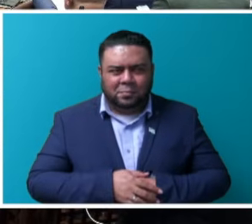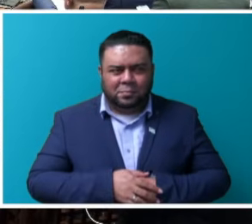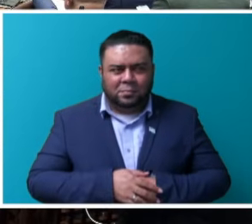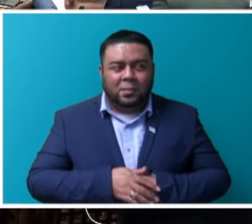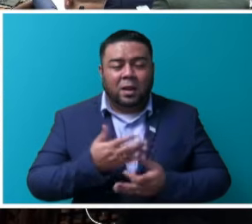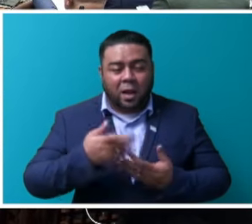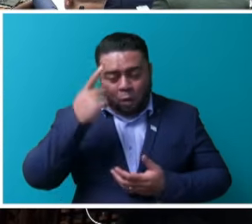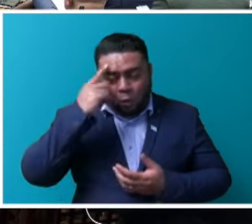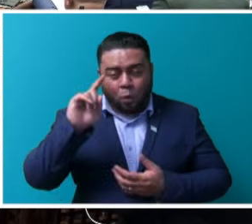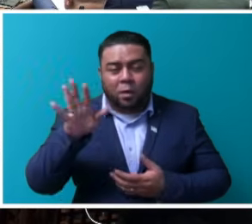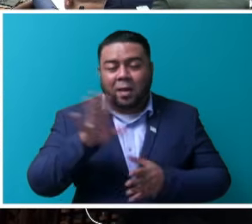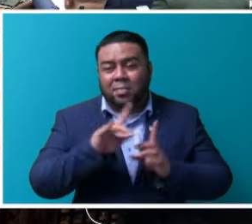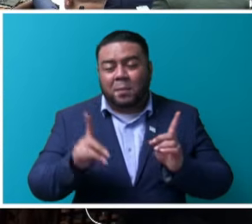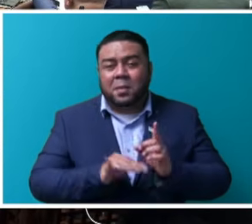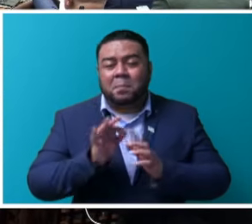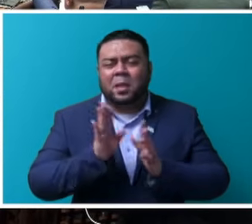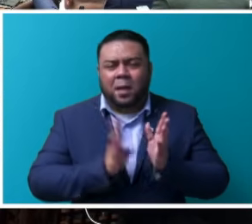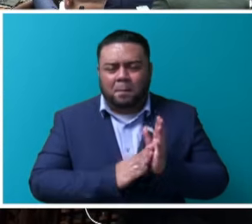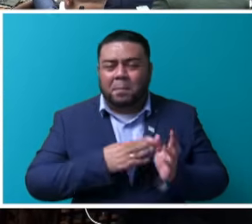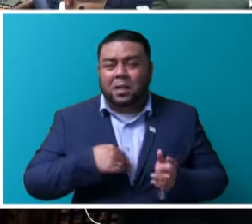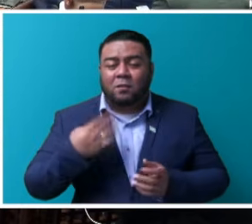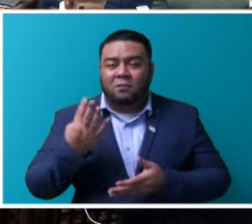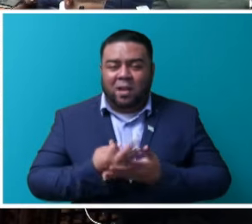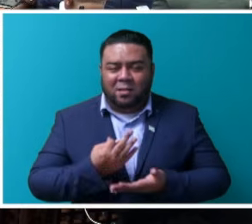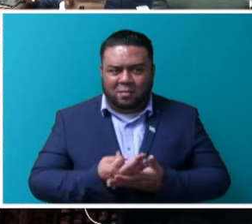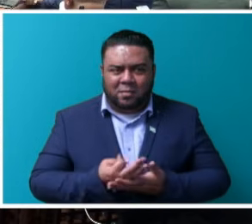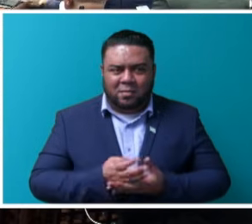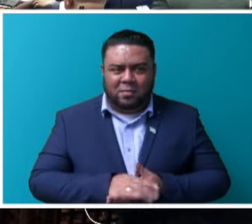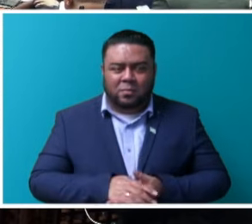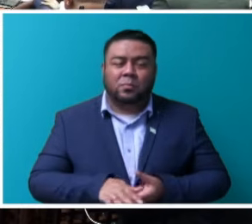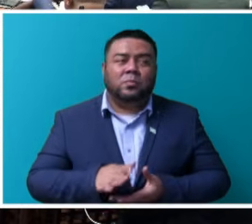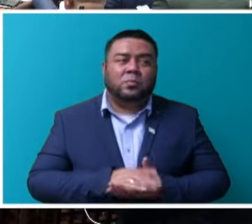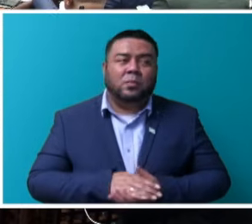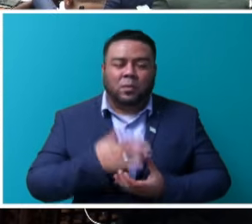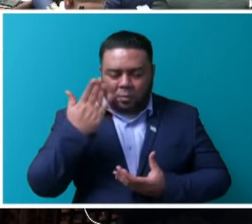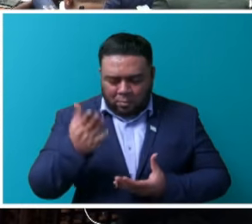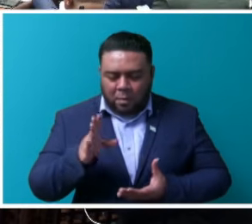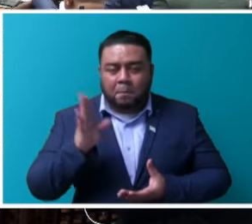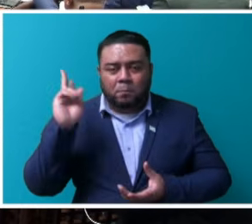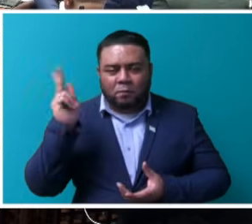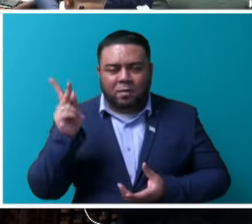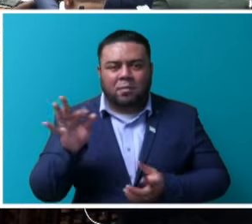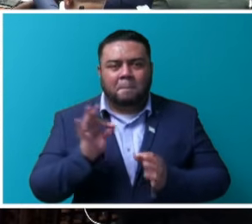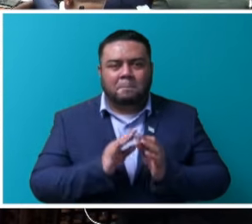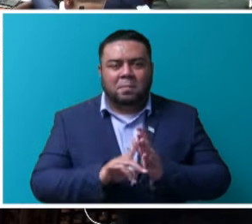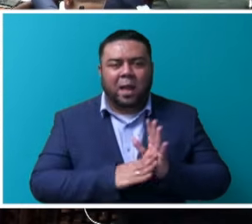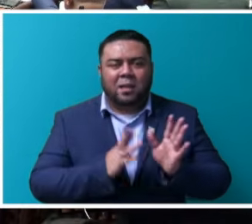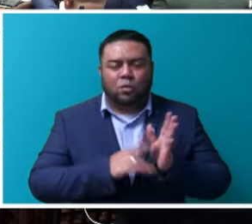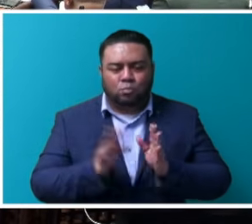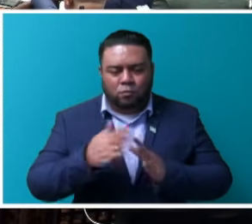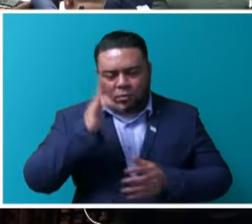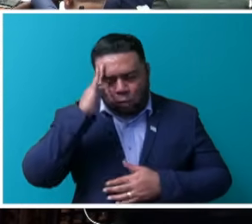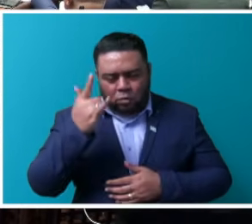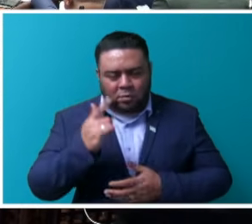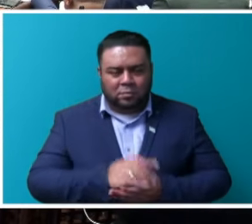I now call upon the Deputy Prime Minister and Minister for Finance, the Honourable Professor Biman Prasad, to move his motion.